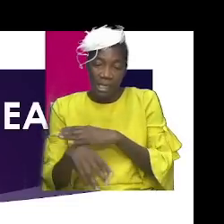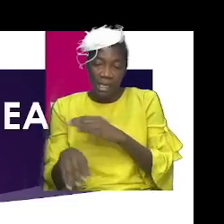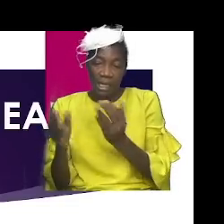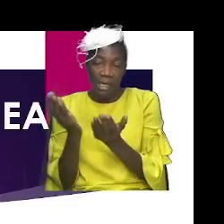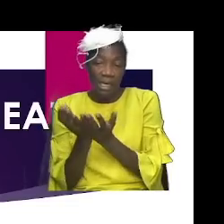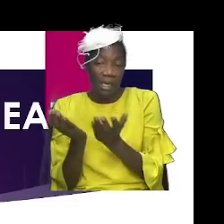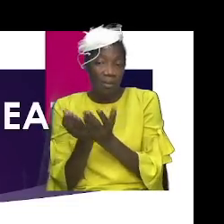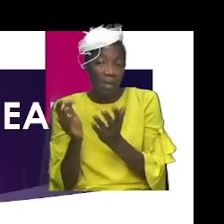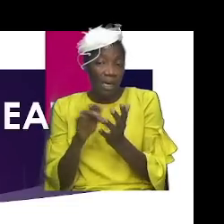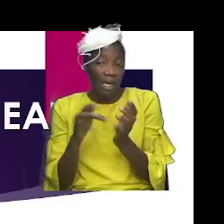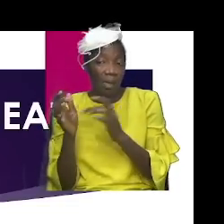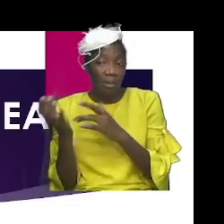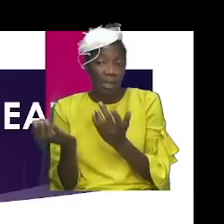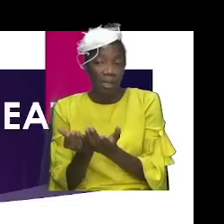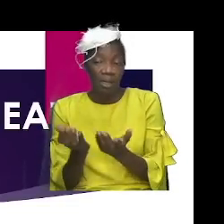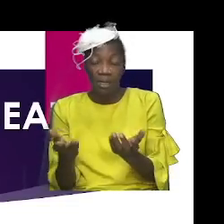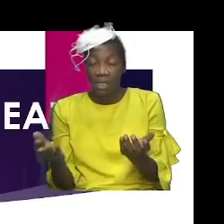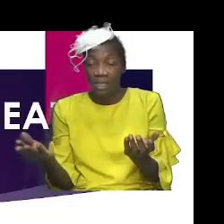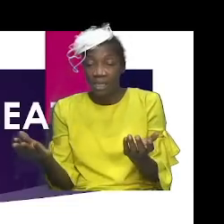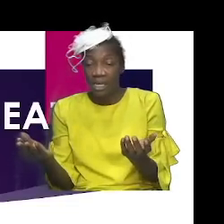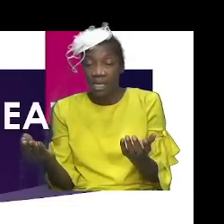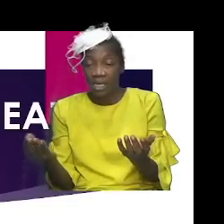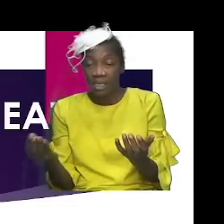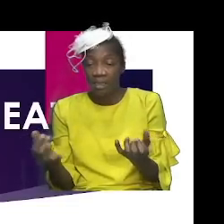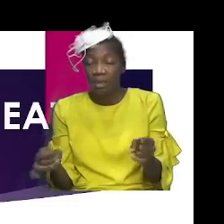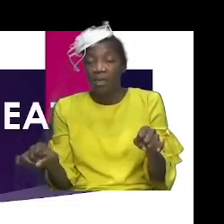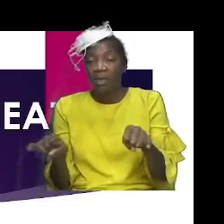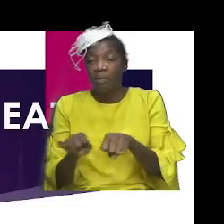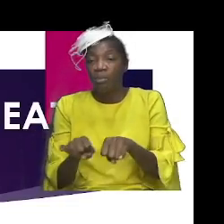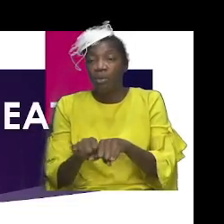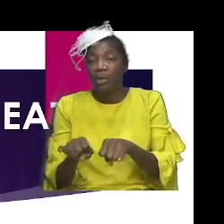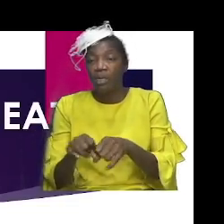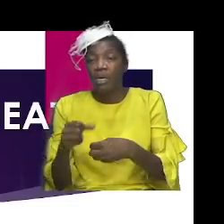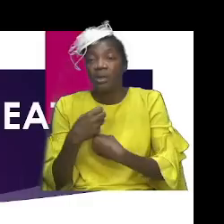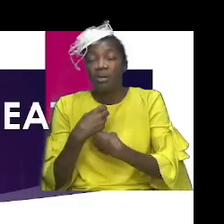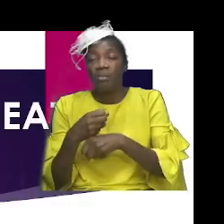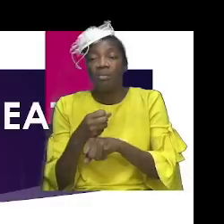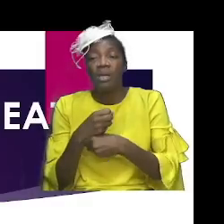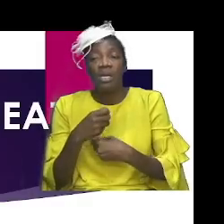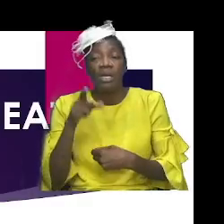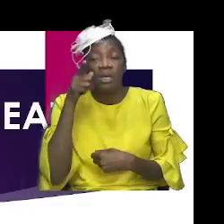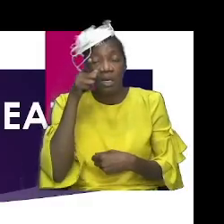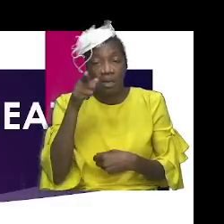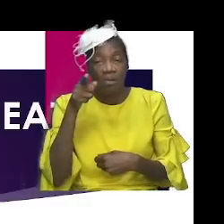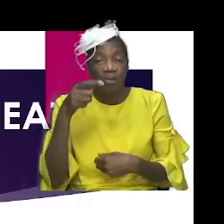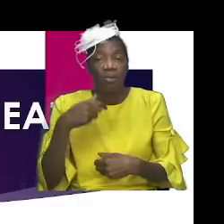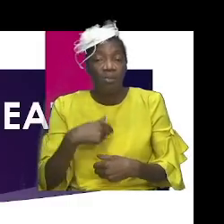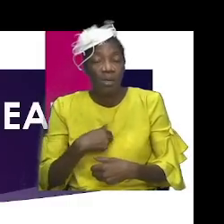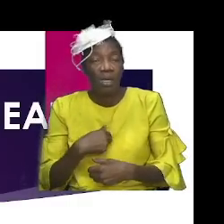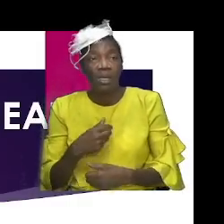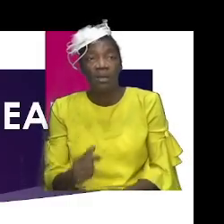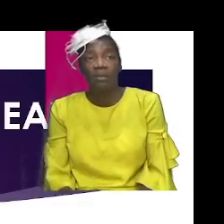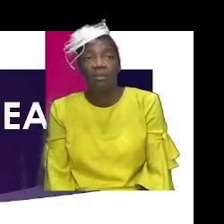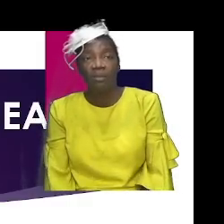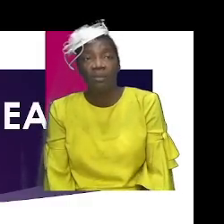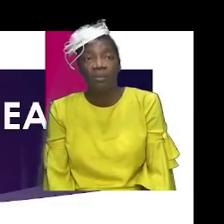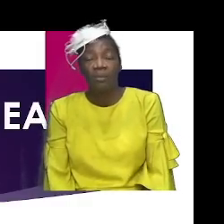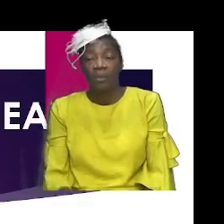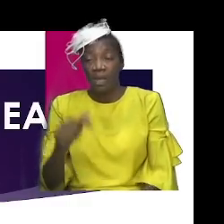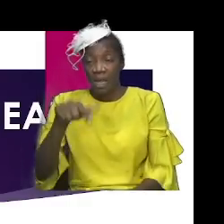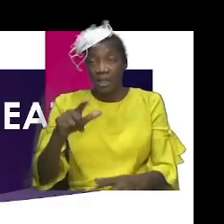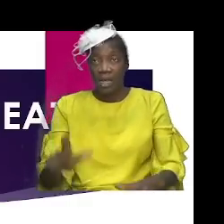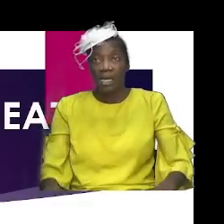are necessary to allow for us to have the mastery in this